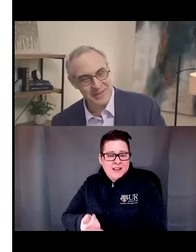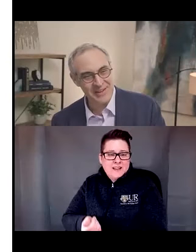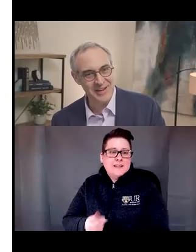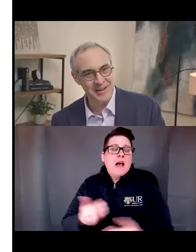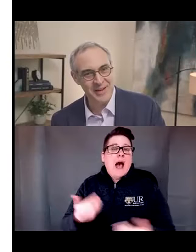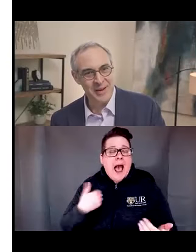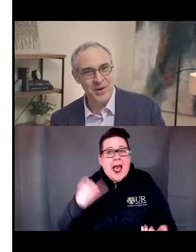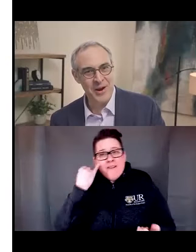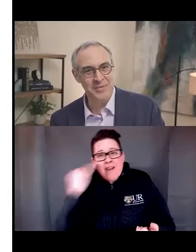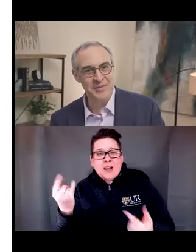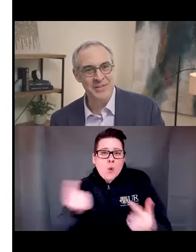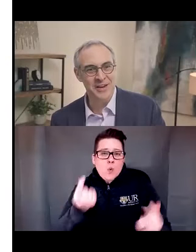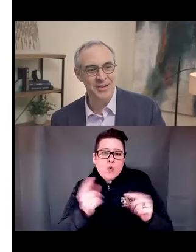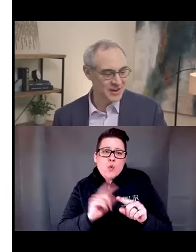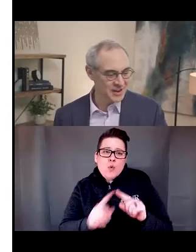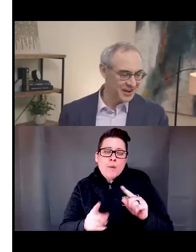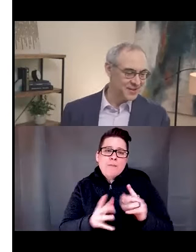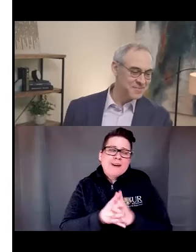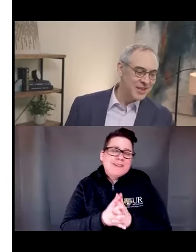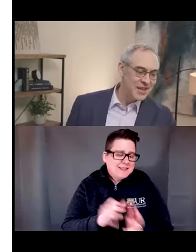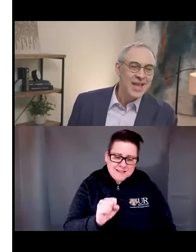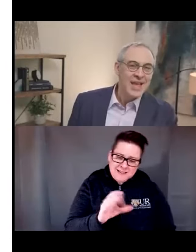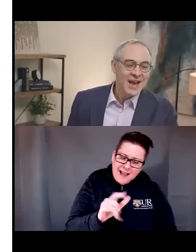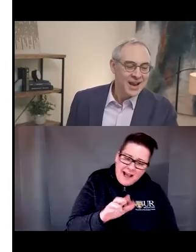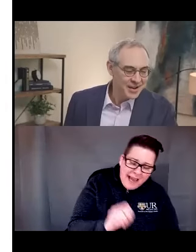But the problems of scale and fidelity.